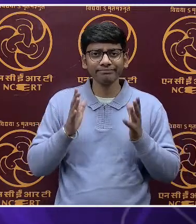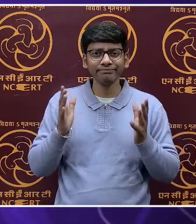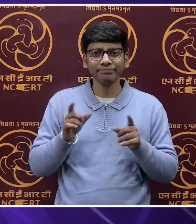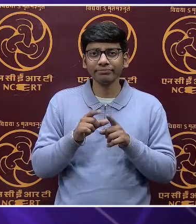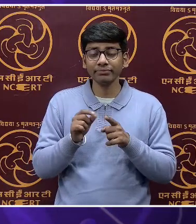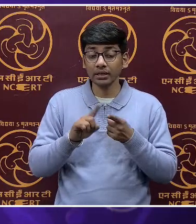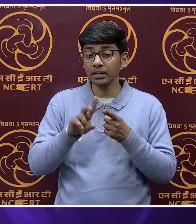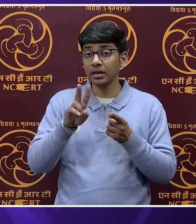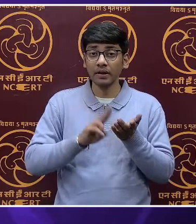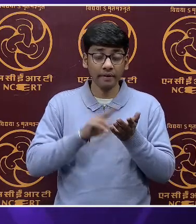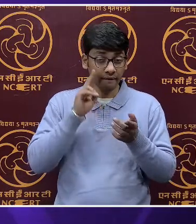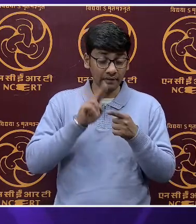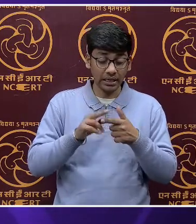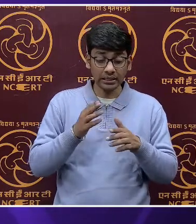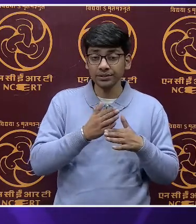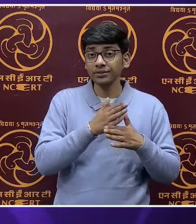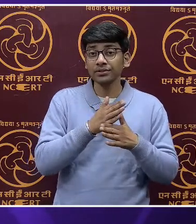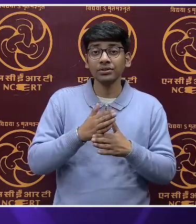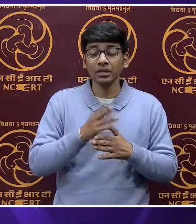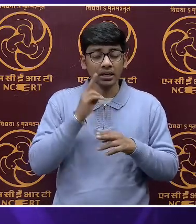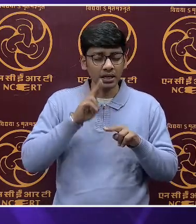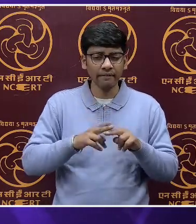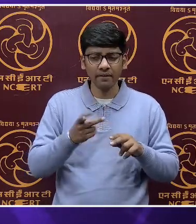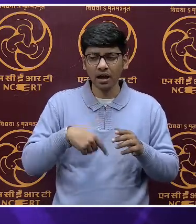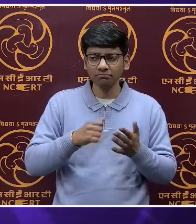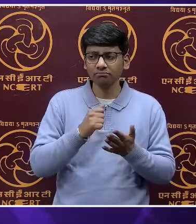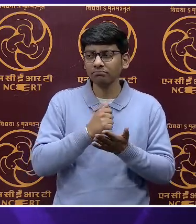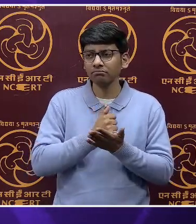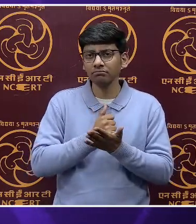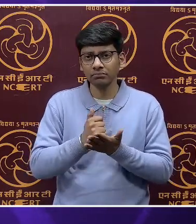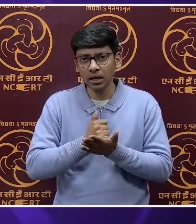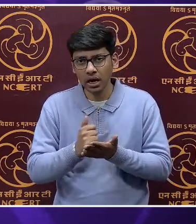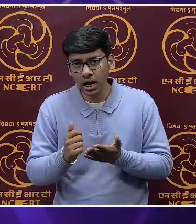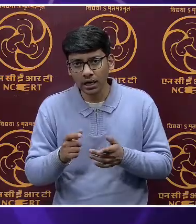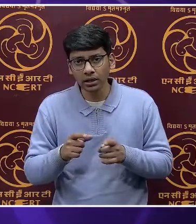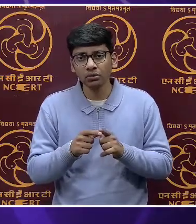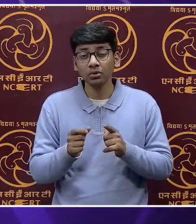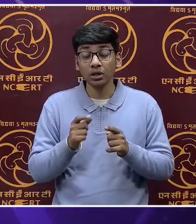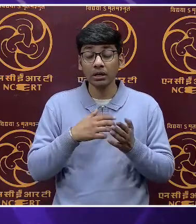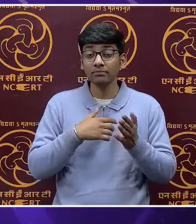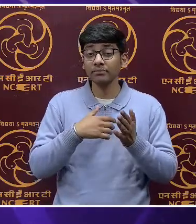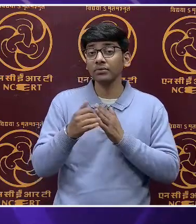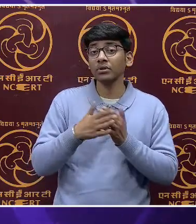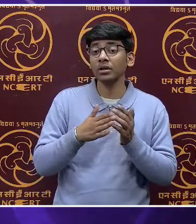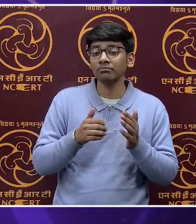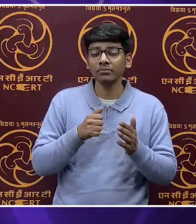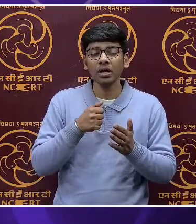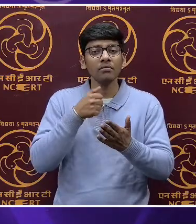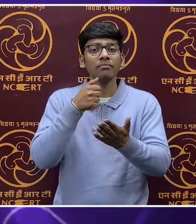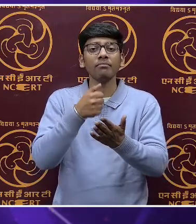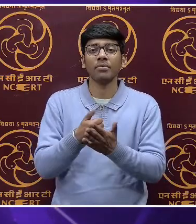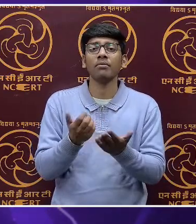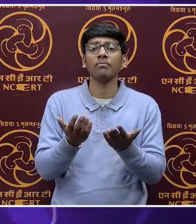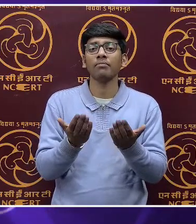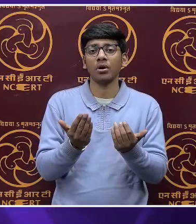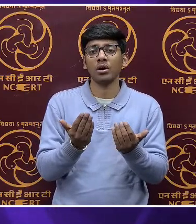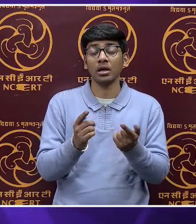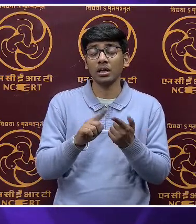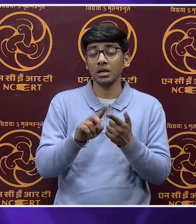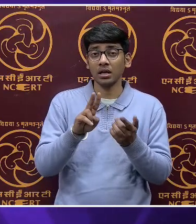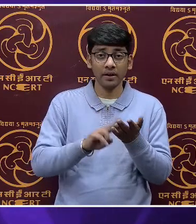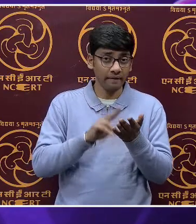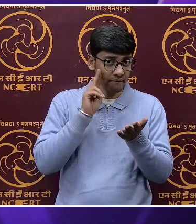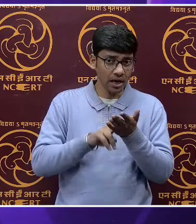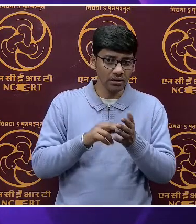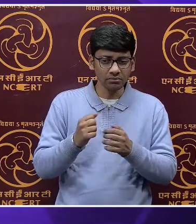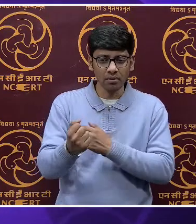Evelyn shares here is, if you work hard and know where you are going, you will get there. So here Evelyn is telling about the